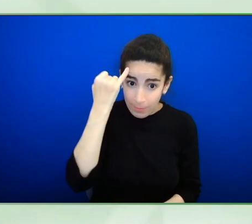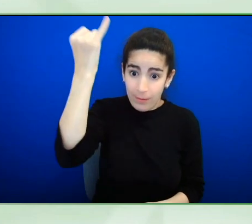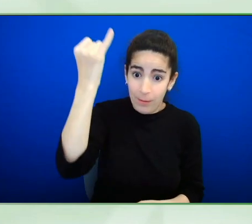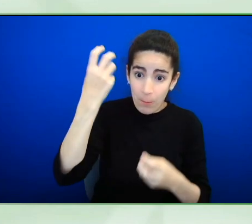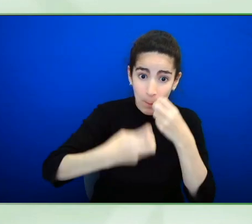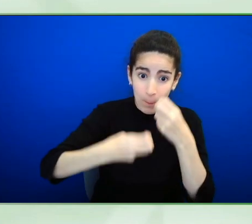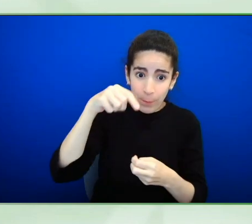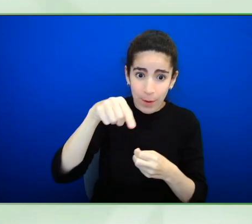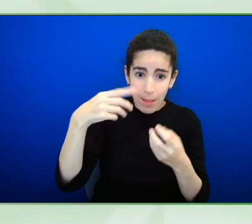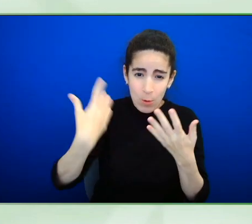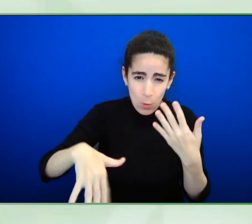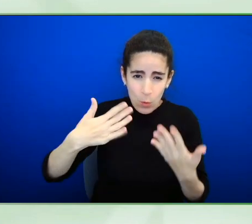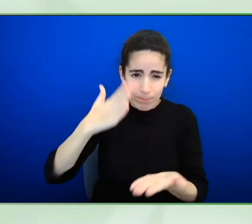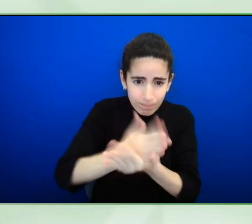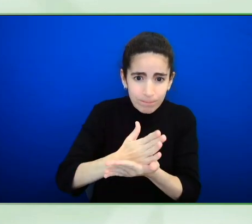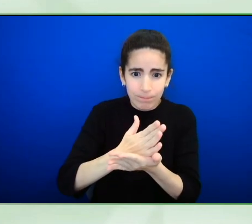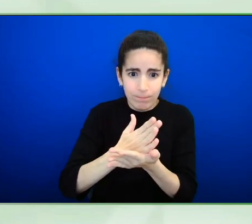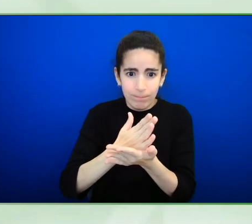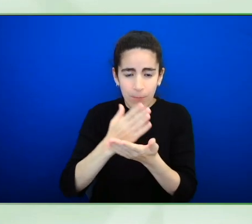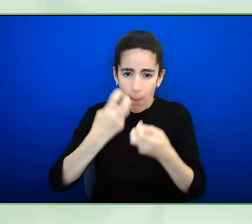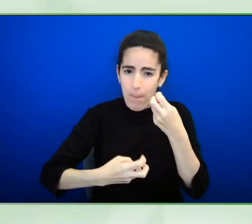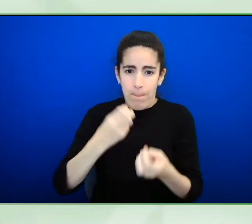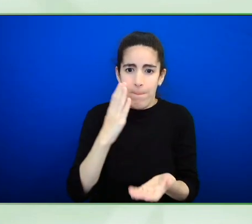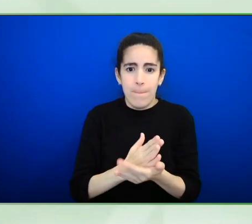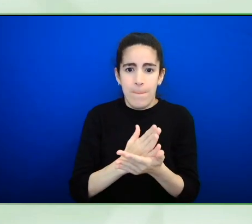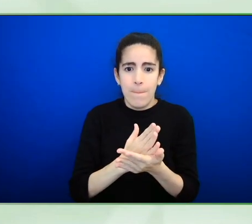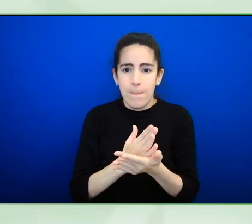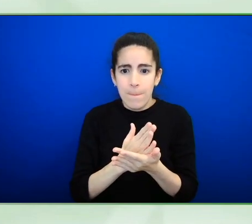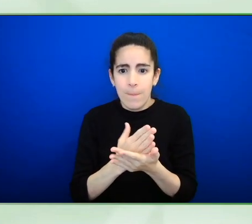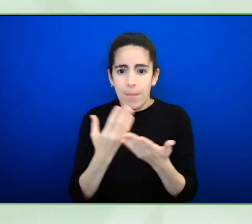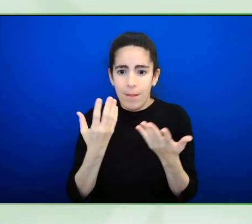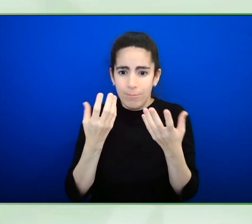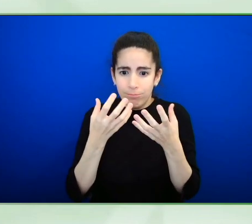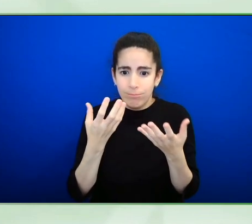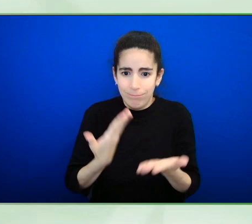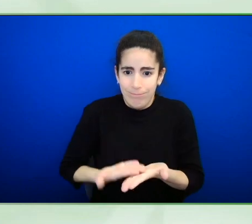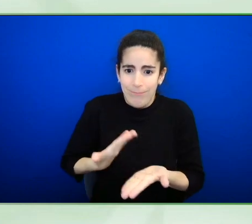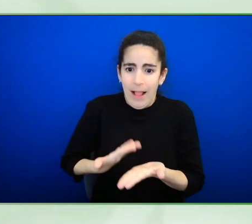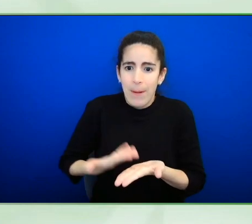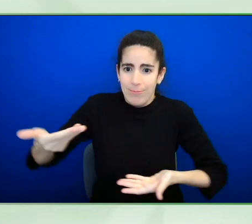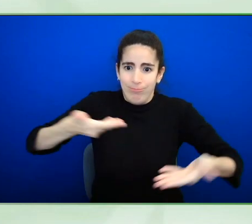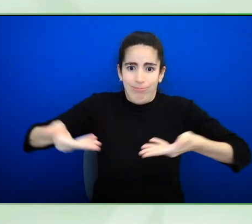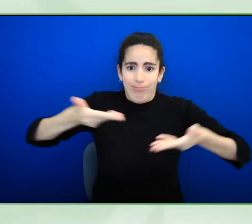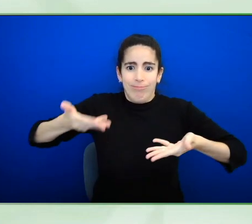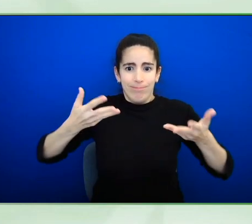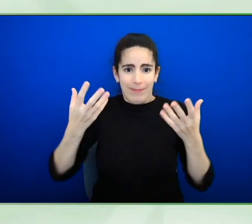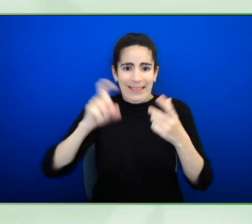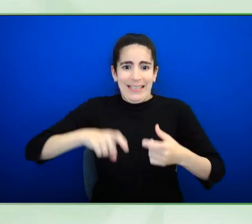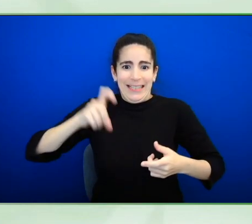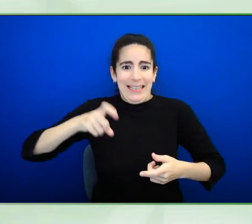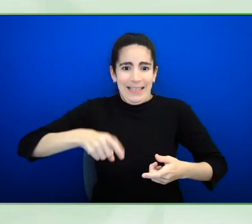a sudden influx, growing demand. It's the classic startup challenge, which is we get too big too quickly and we can't